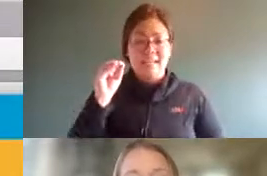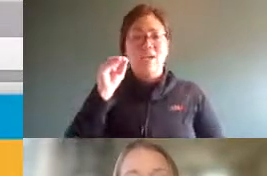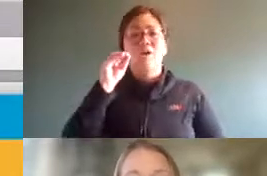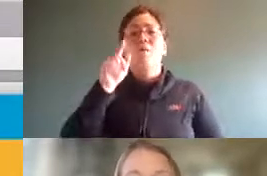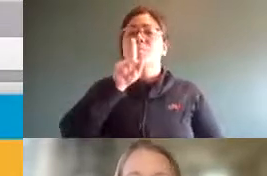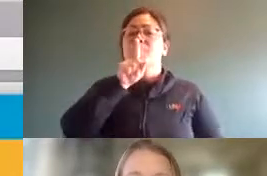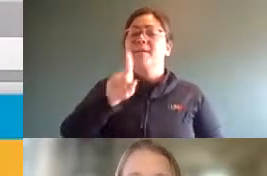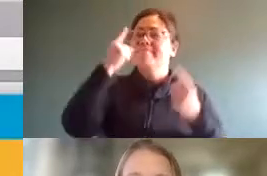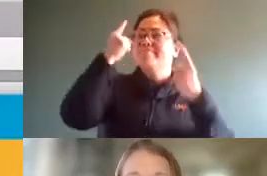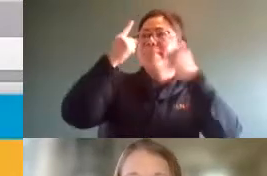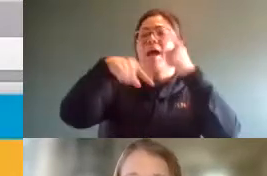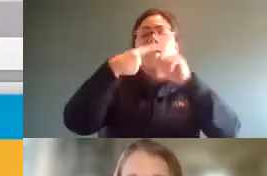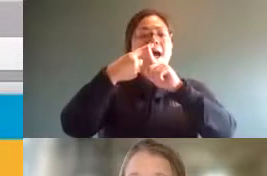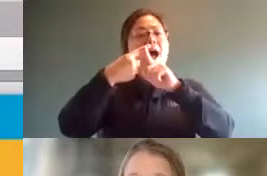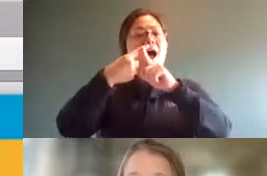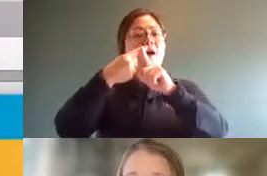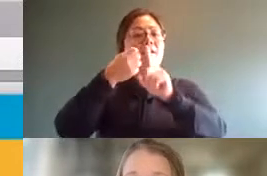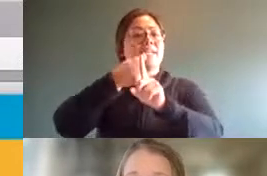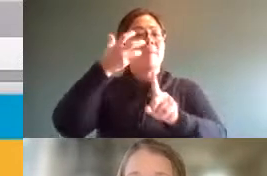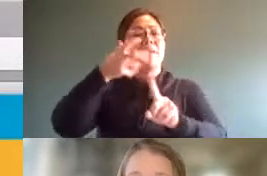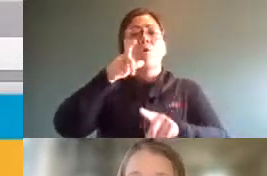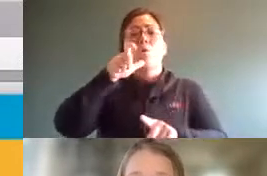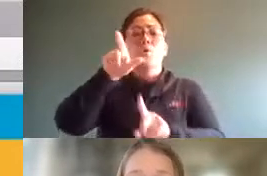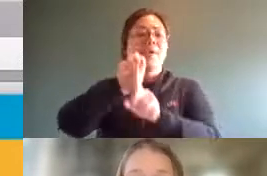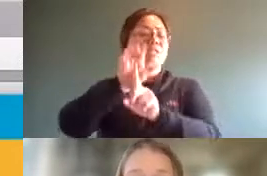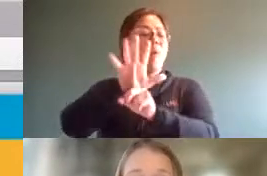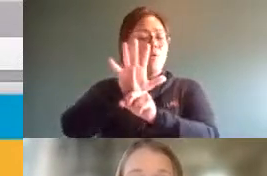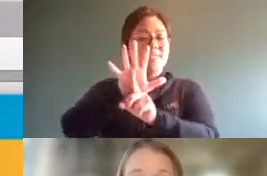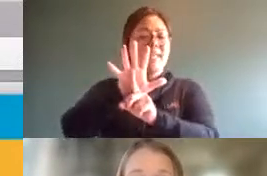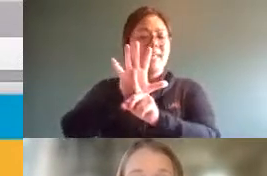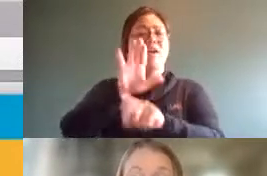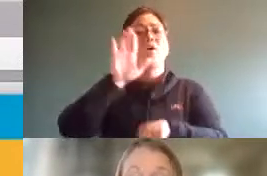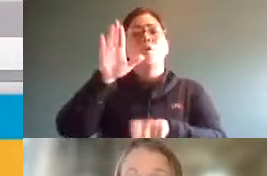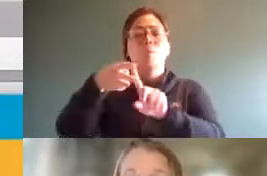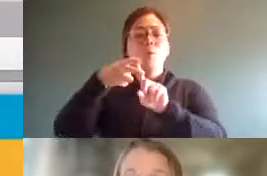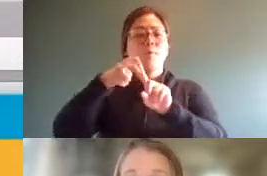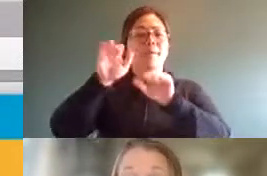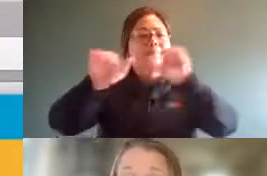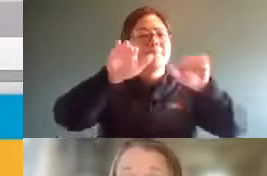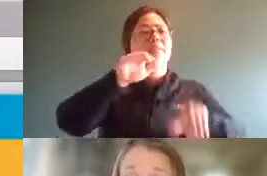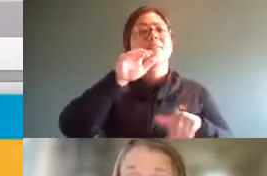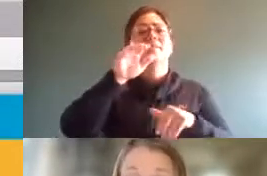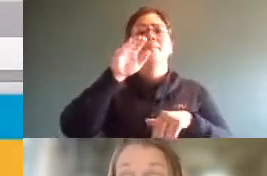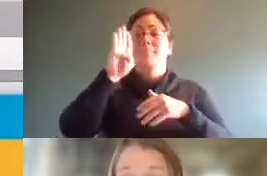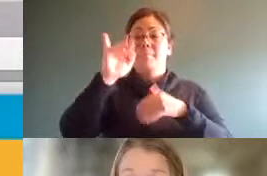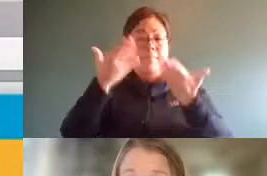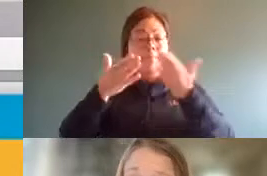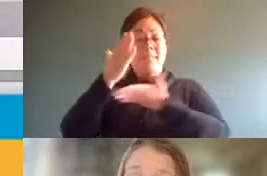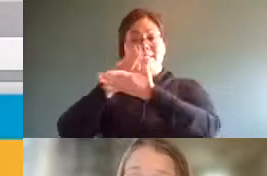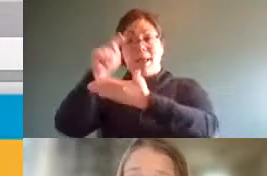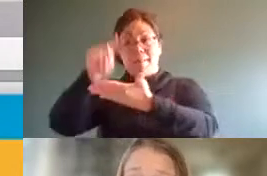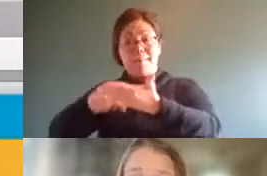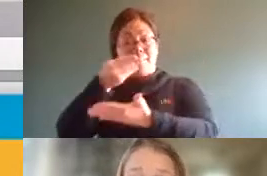think about expanding your reach of your recruitment materials by considering translating some or all of